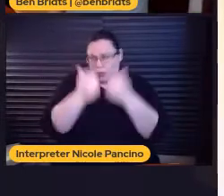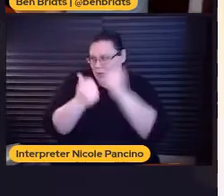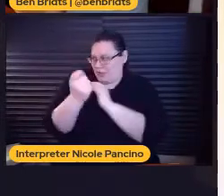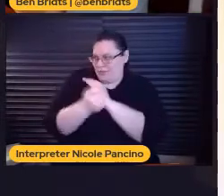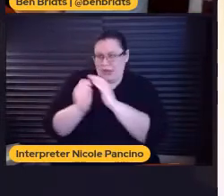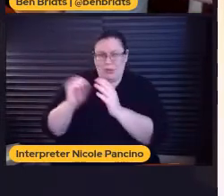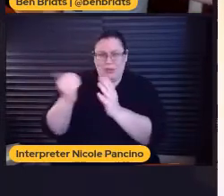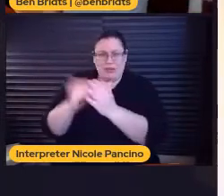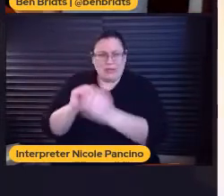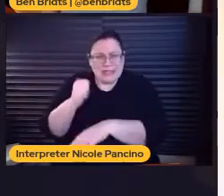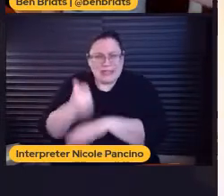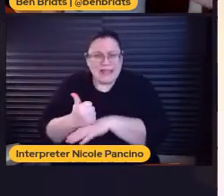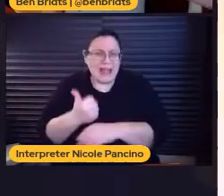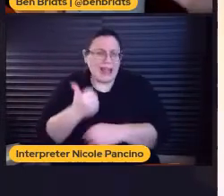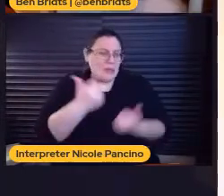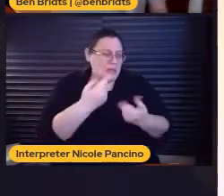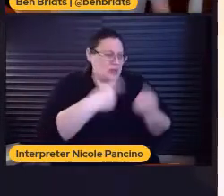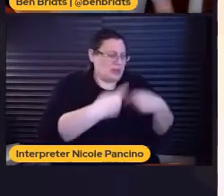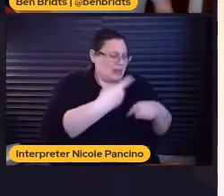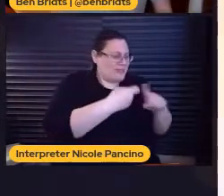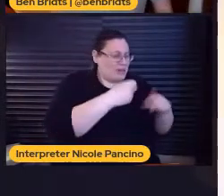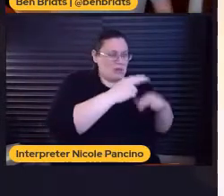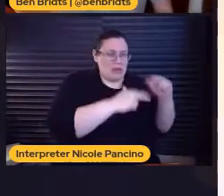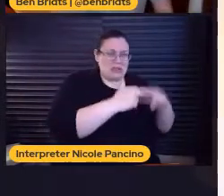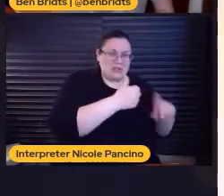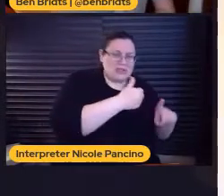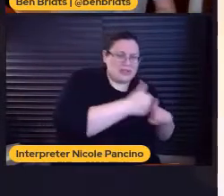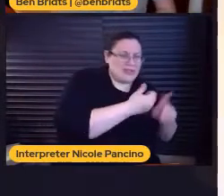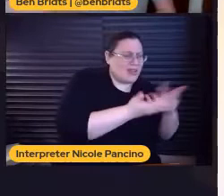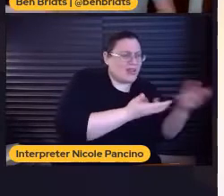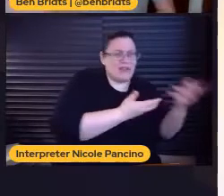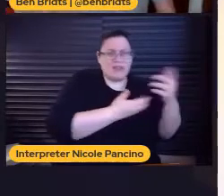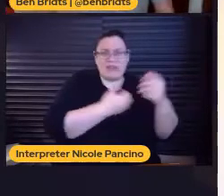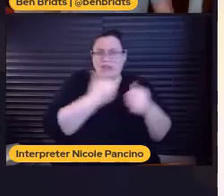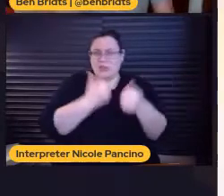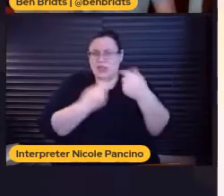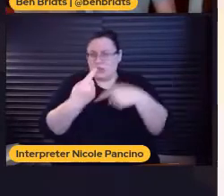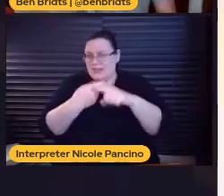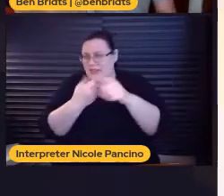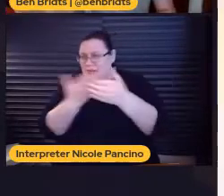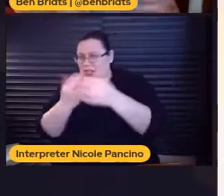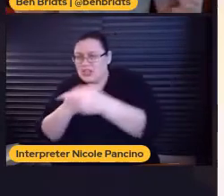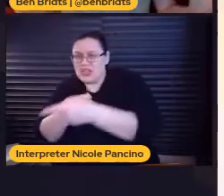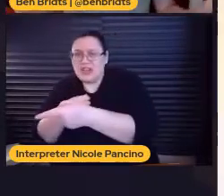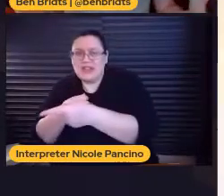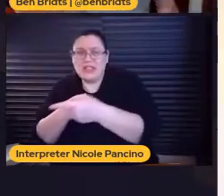coming from the construct itself, which defaults are coming from the service.